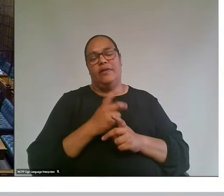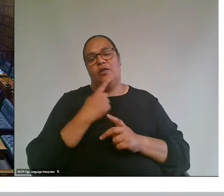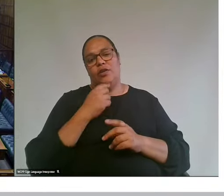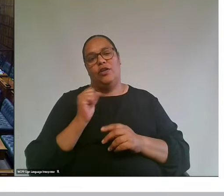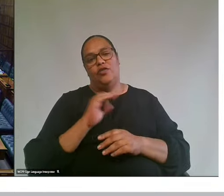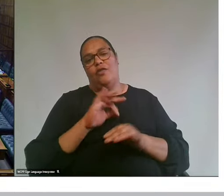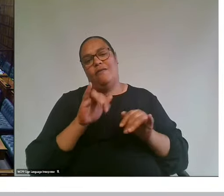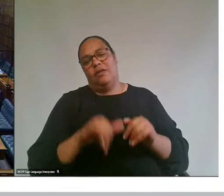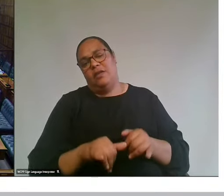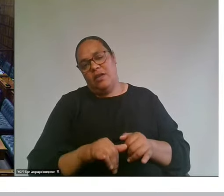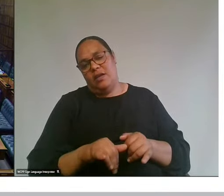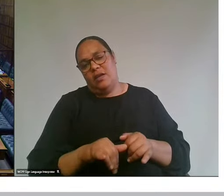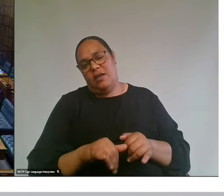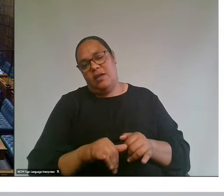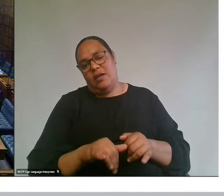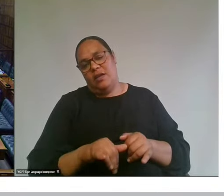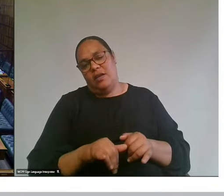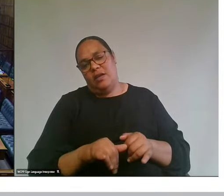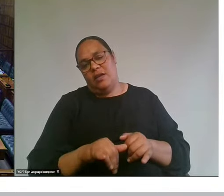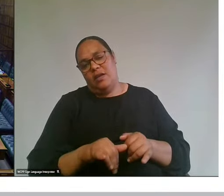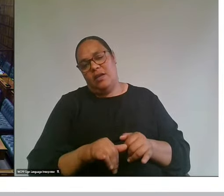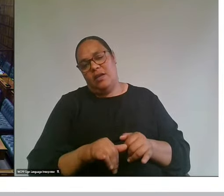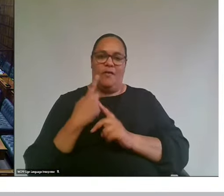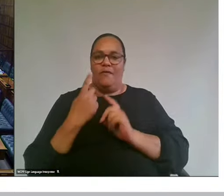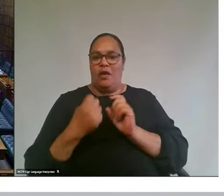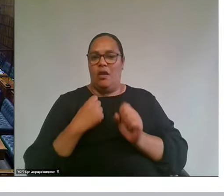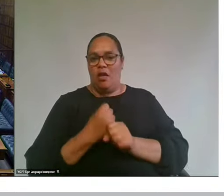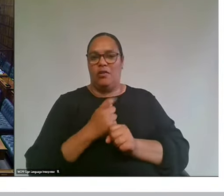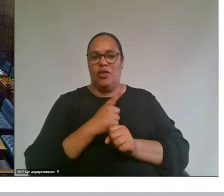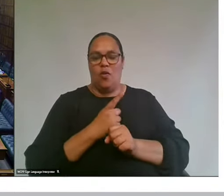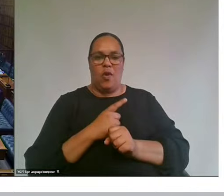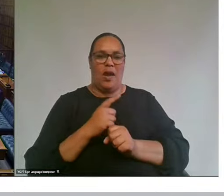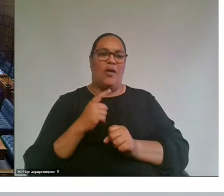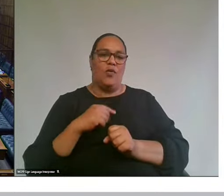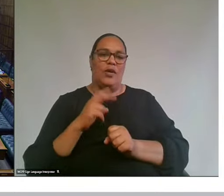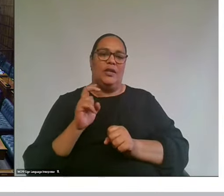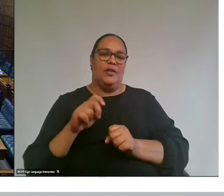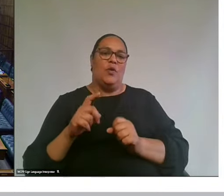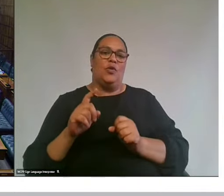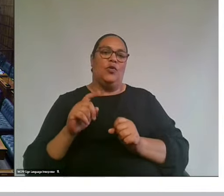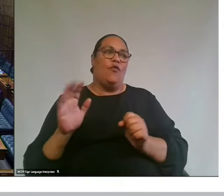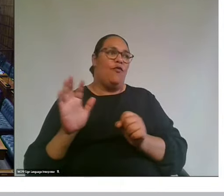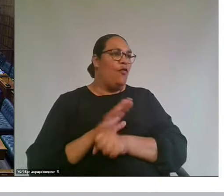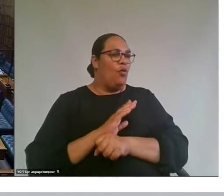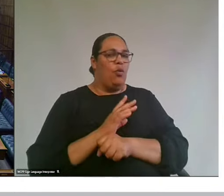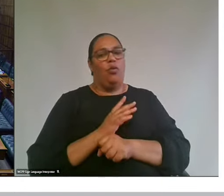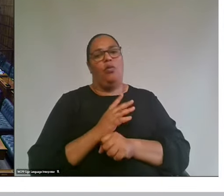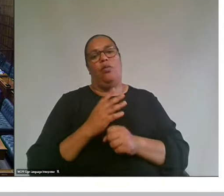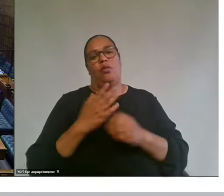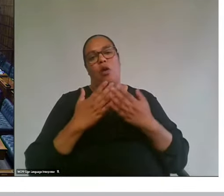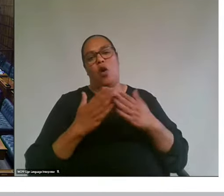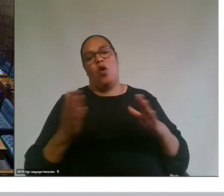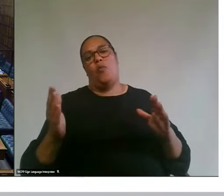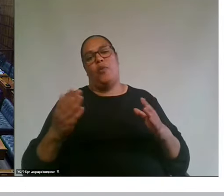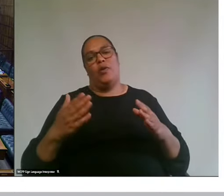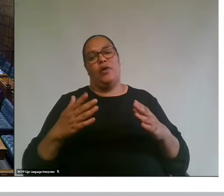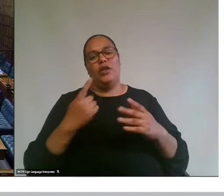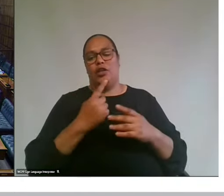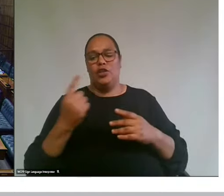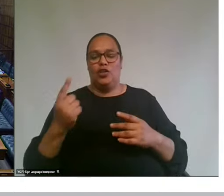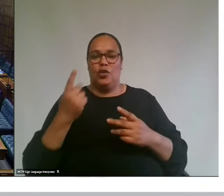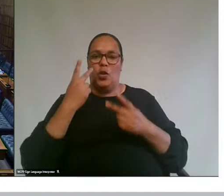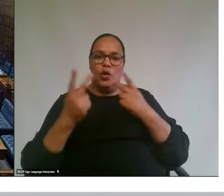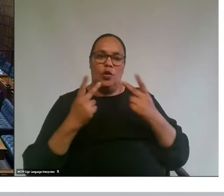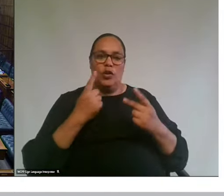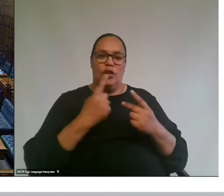stay the environment was difficult last year because we had to completely open up every bonnet look under